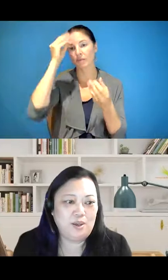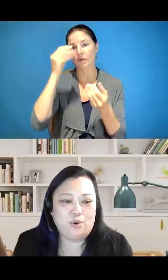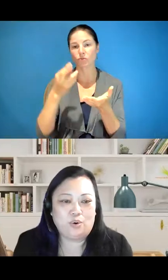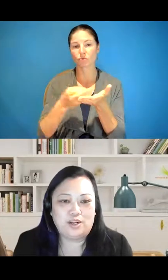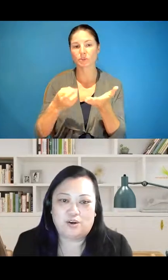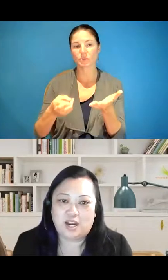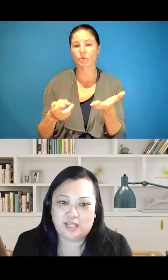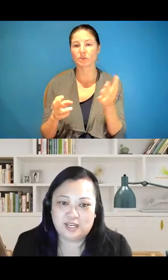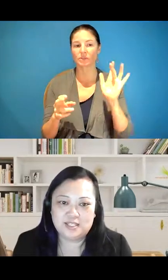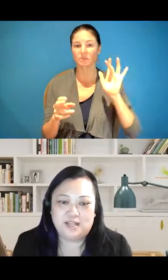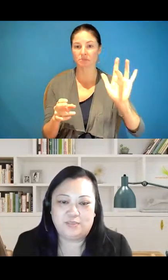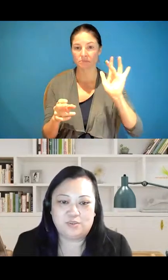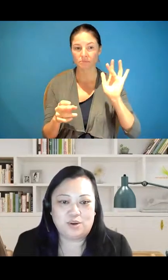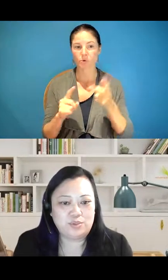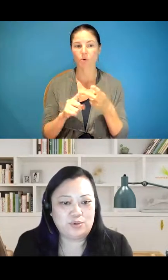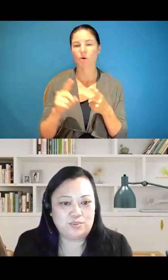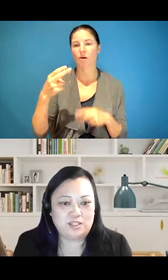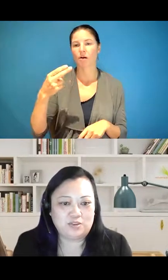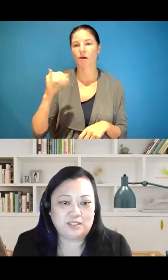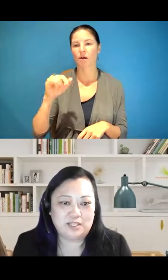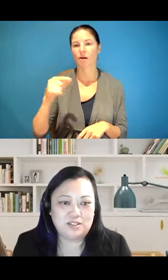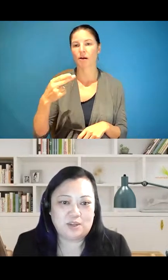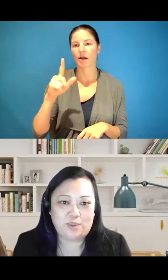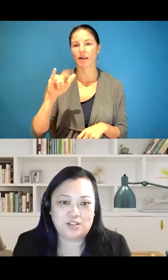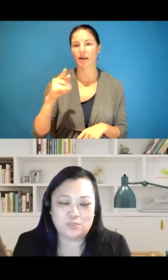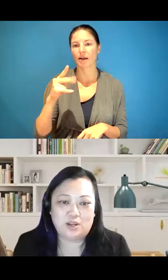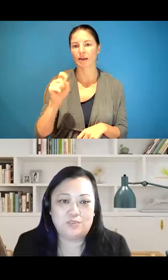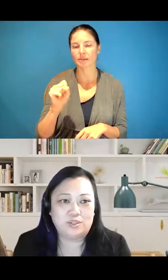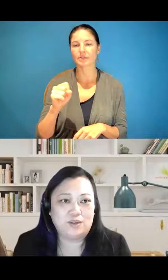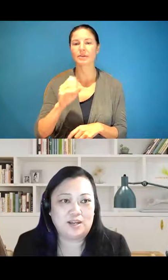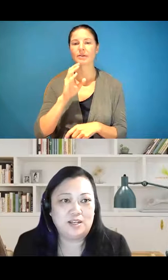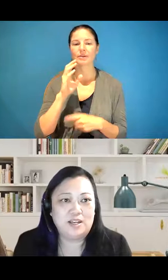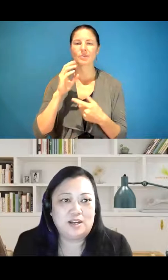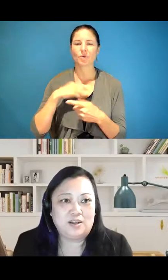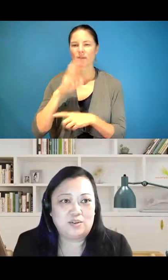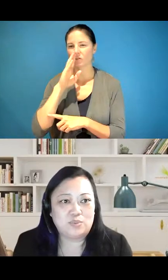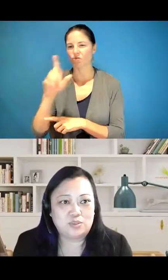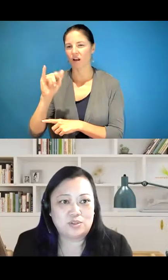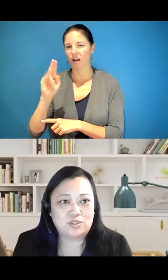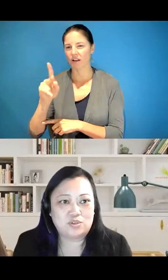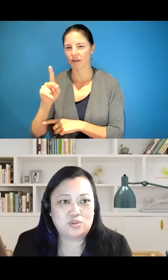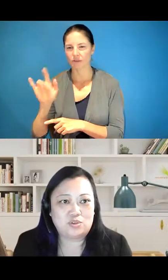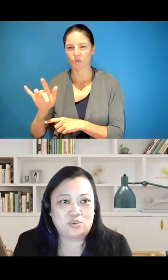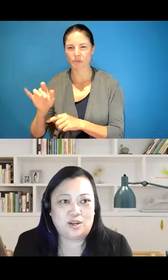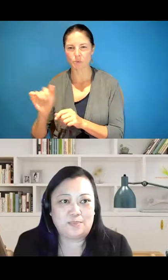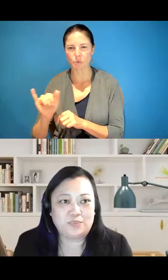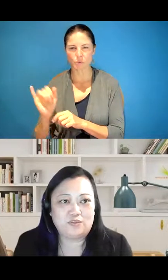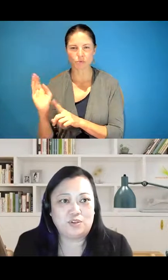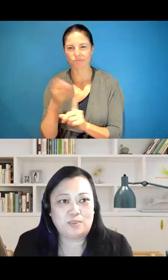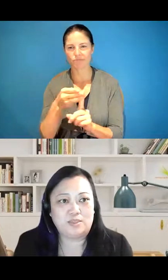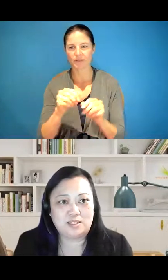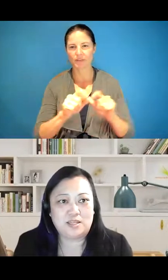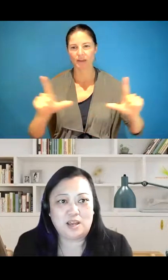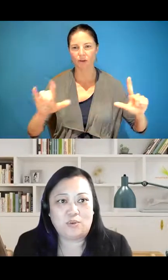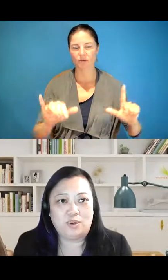button or under our highlights. There's also going to be a direct link to that webpage as well, but you'll find there's resources to for